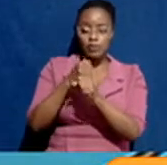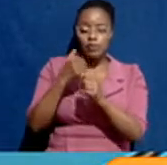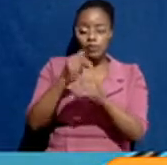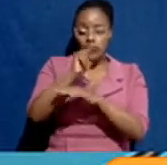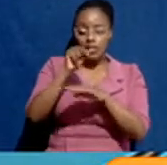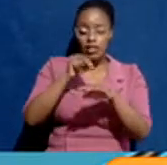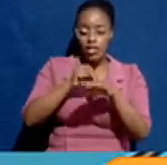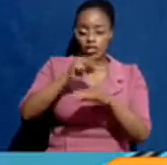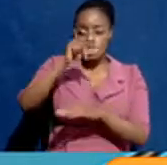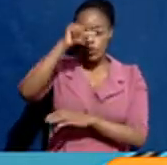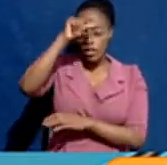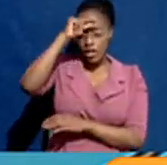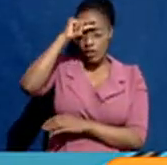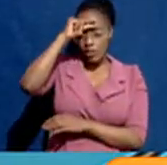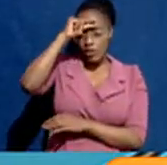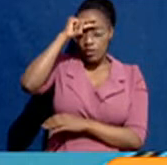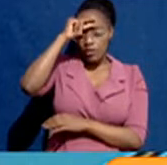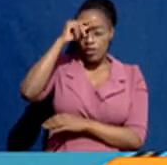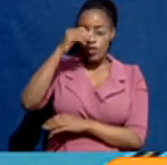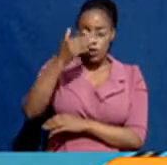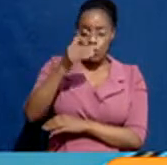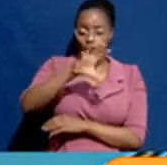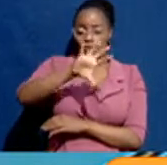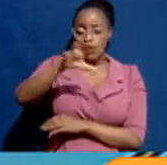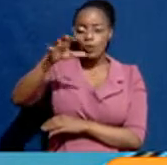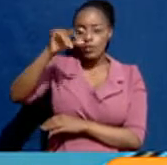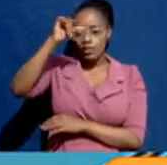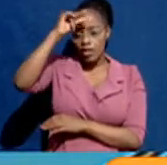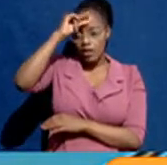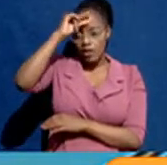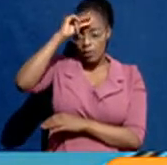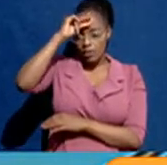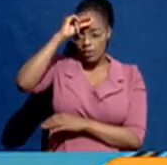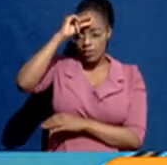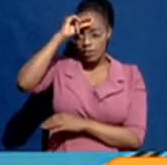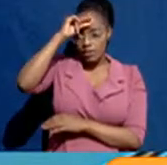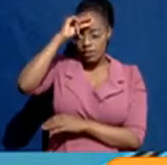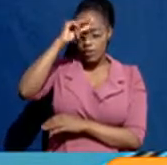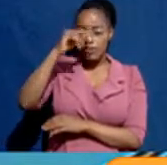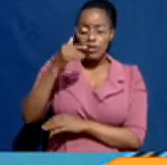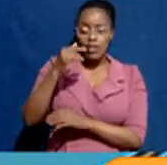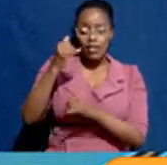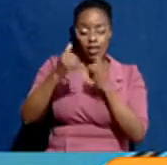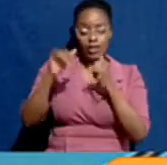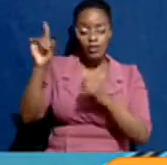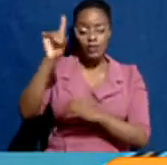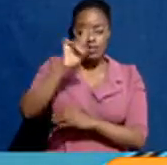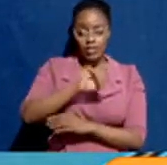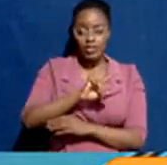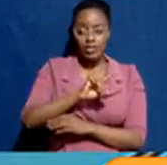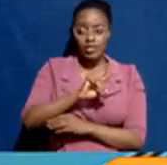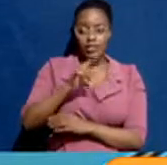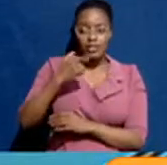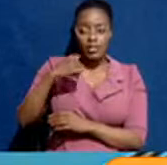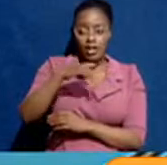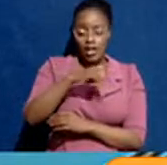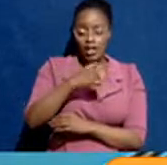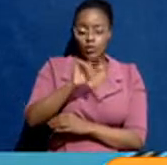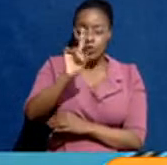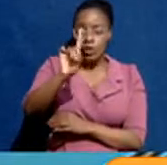national government and the county government. Mm. At the end of the day, we are one